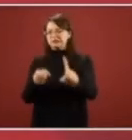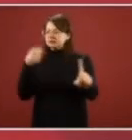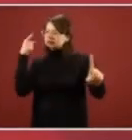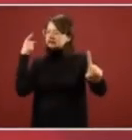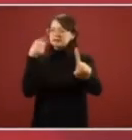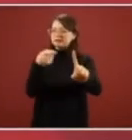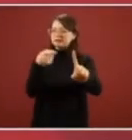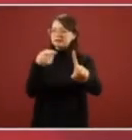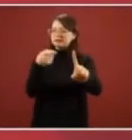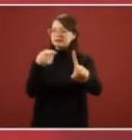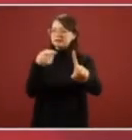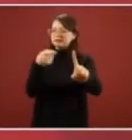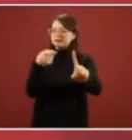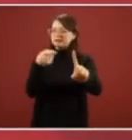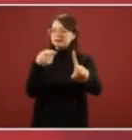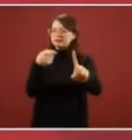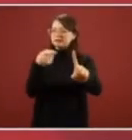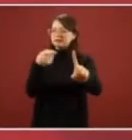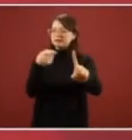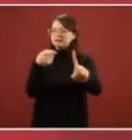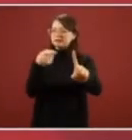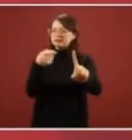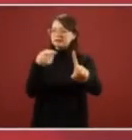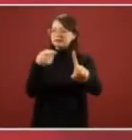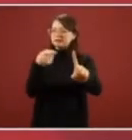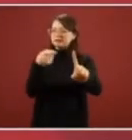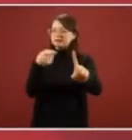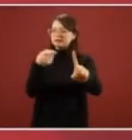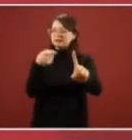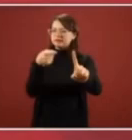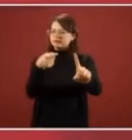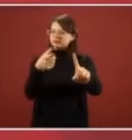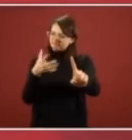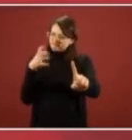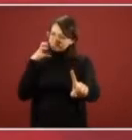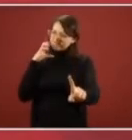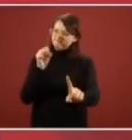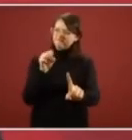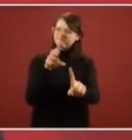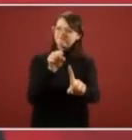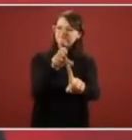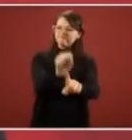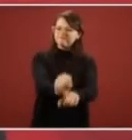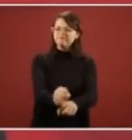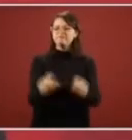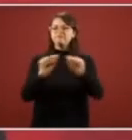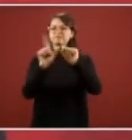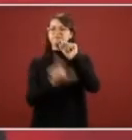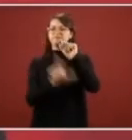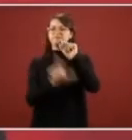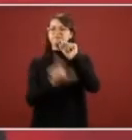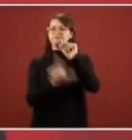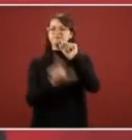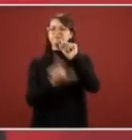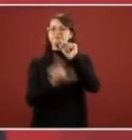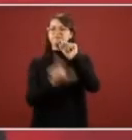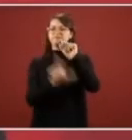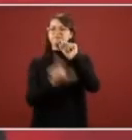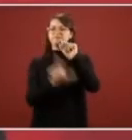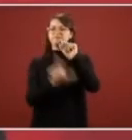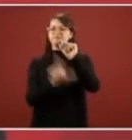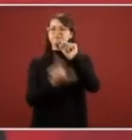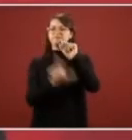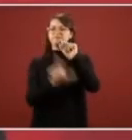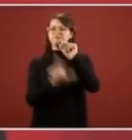desafío. As a goal, as a defiance. Serenar al país. To make the